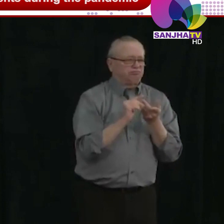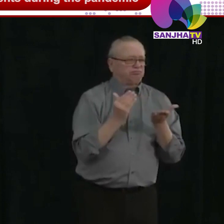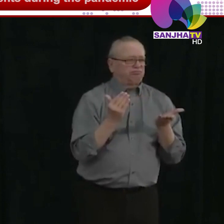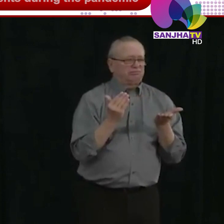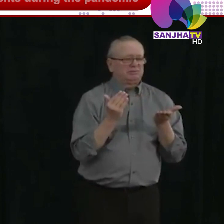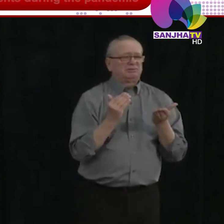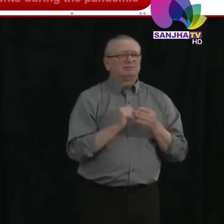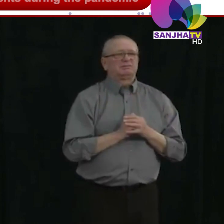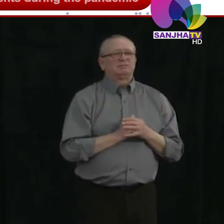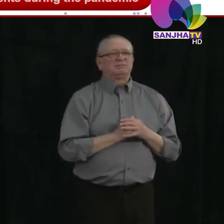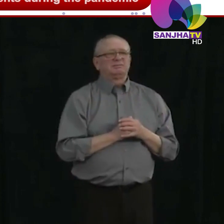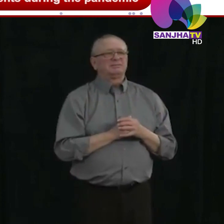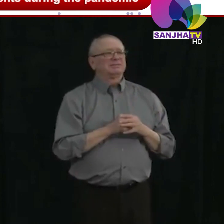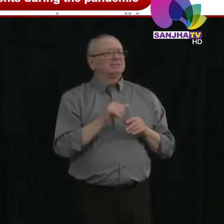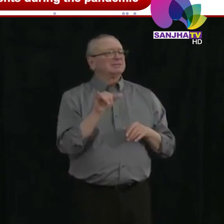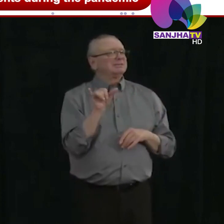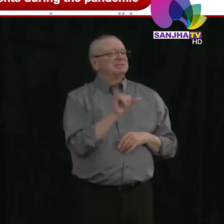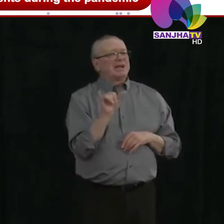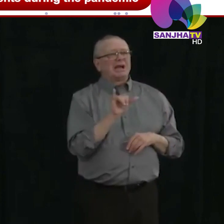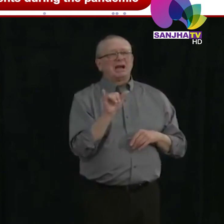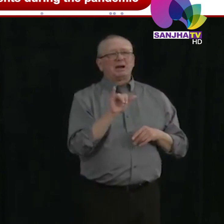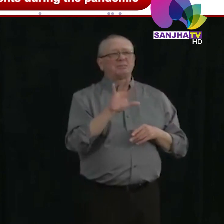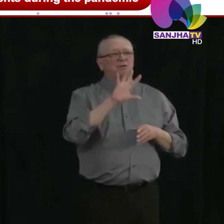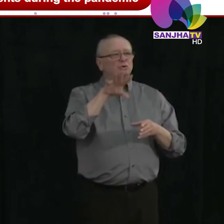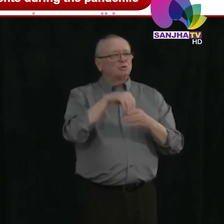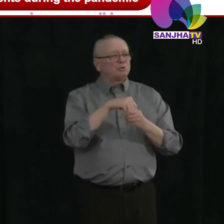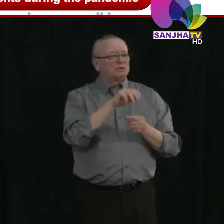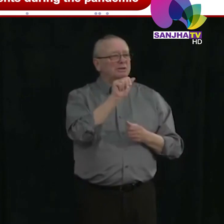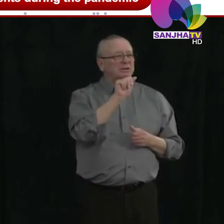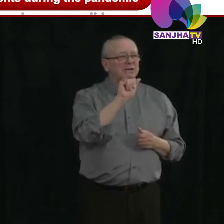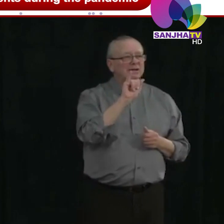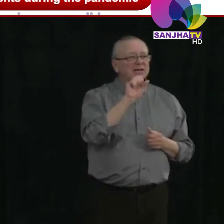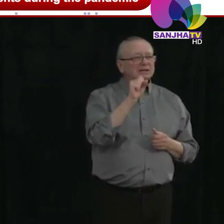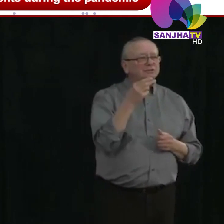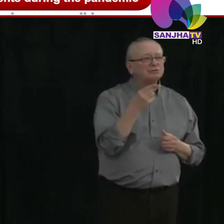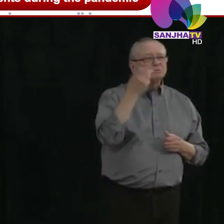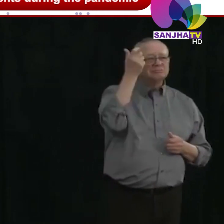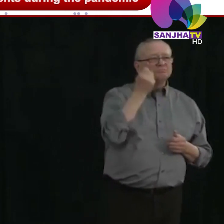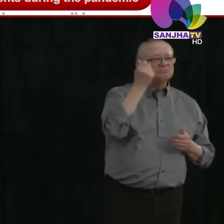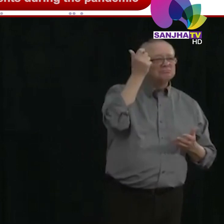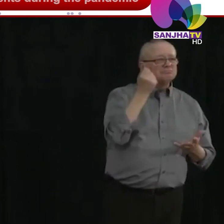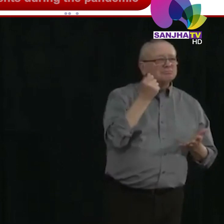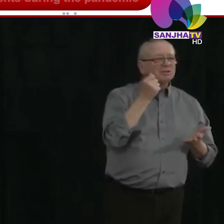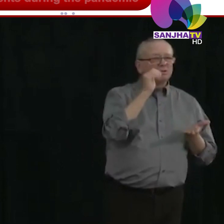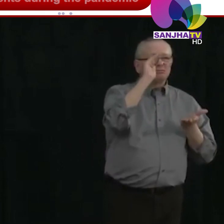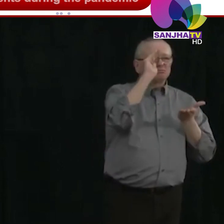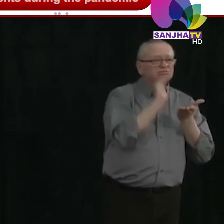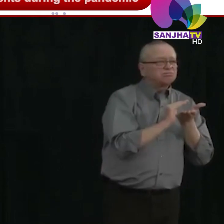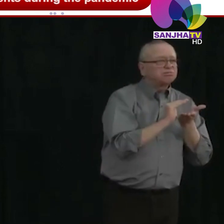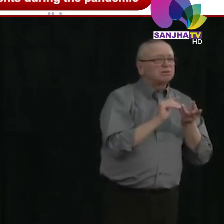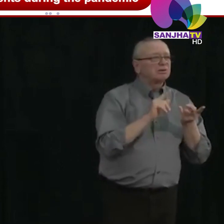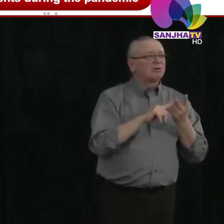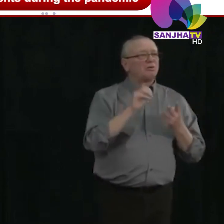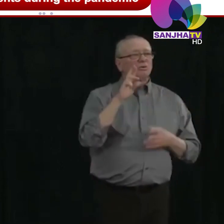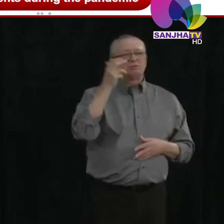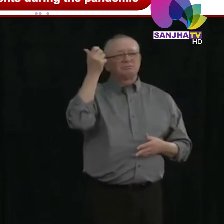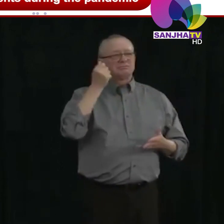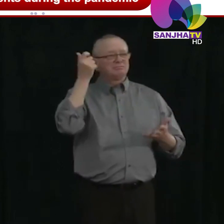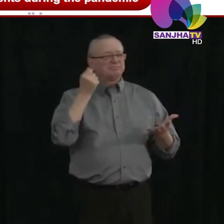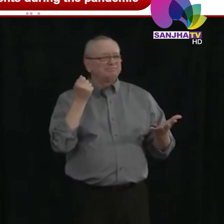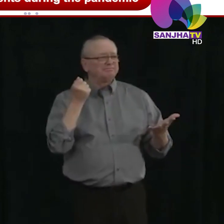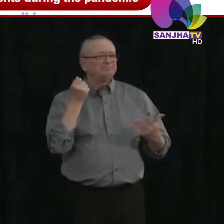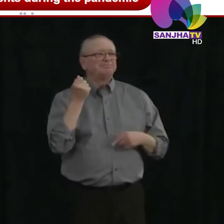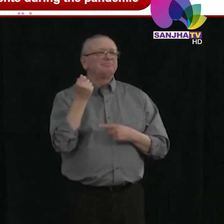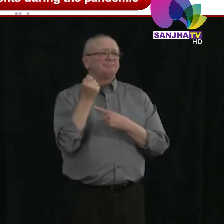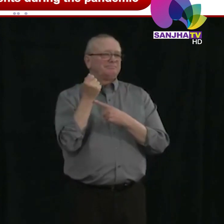programs like Assured Income for the Severely Handicapped or AISH, or Income Support. These programs